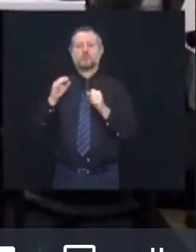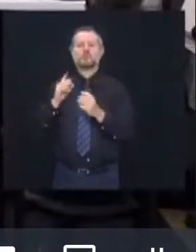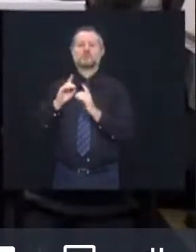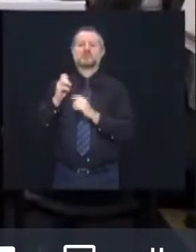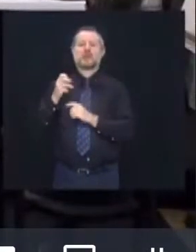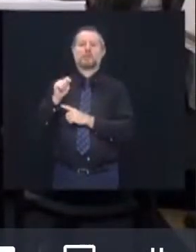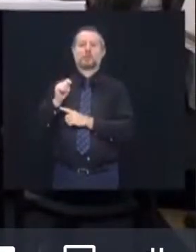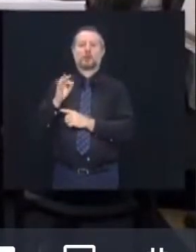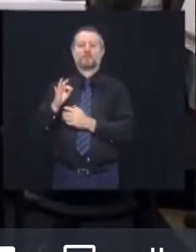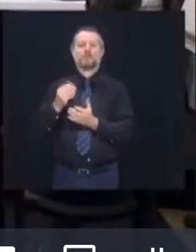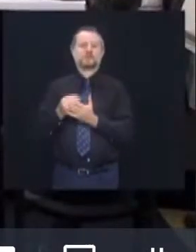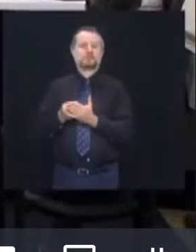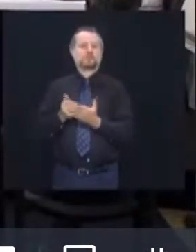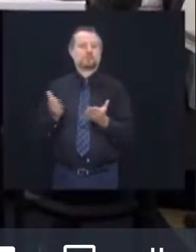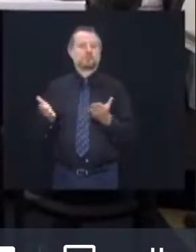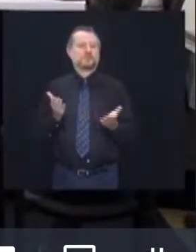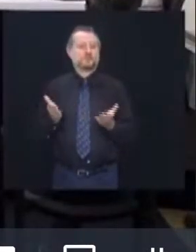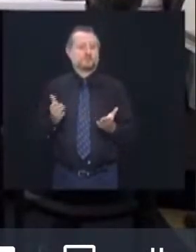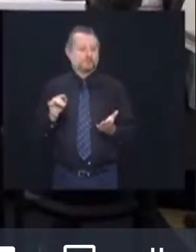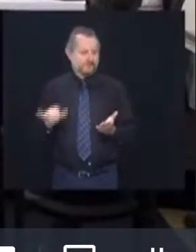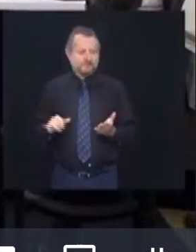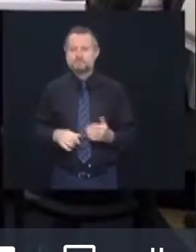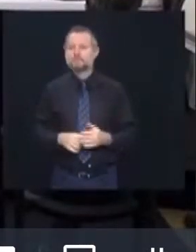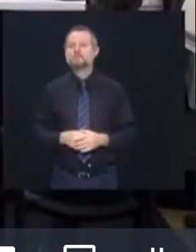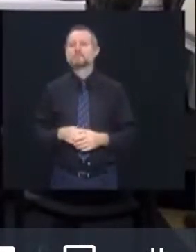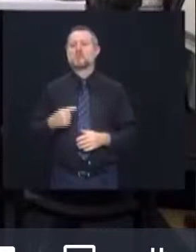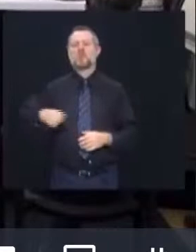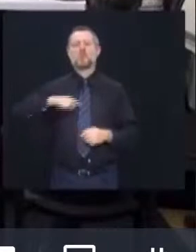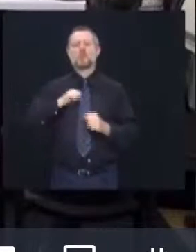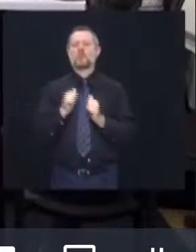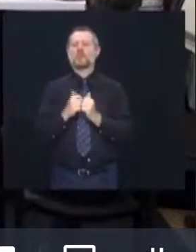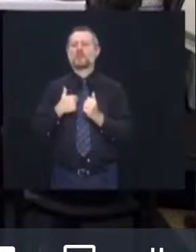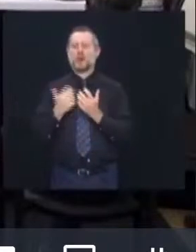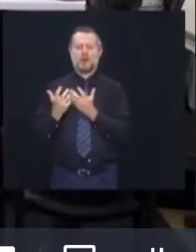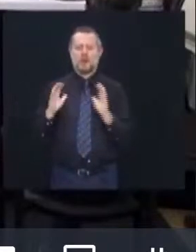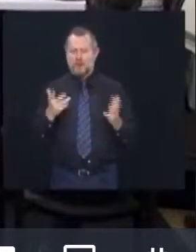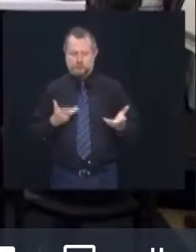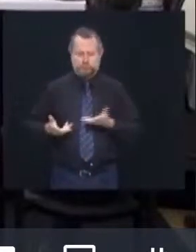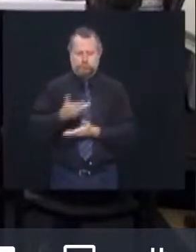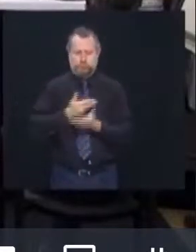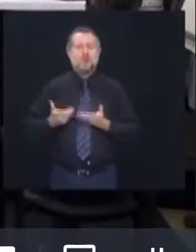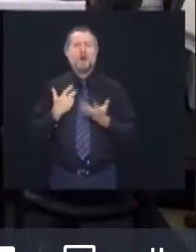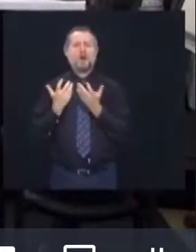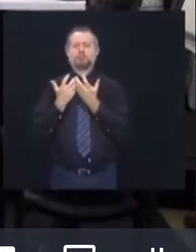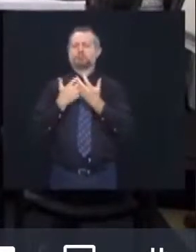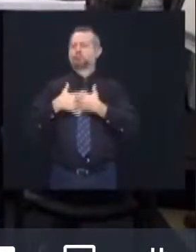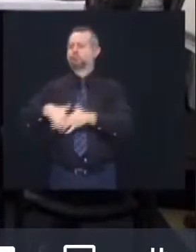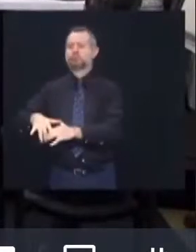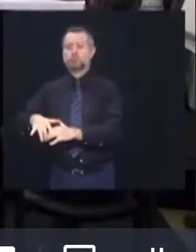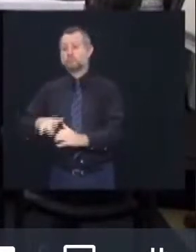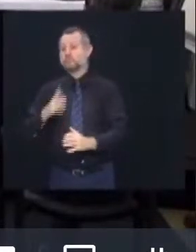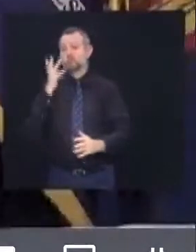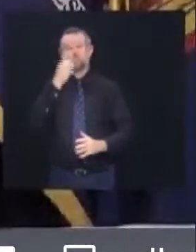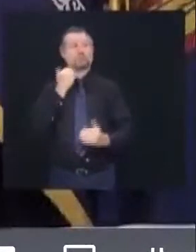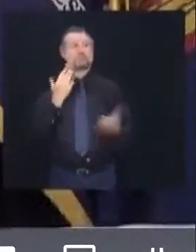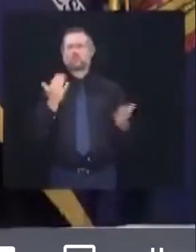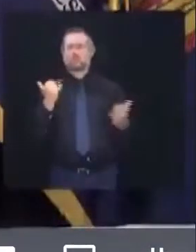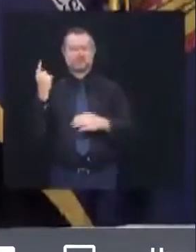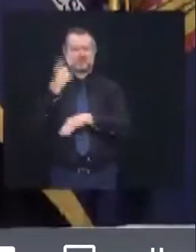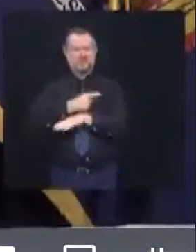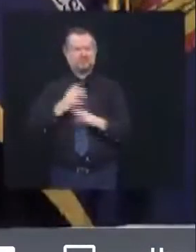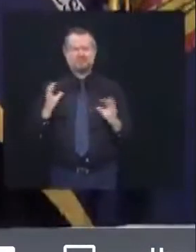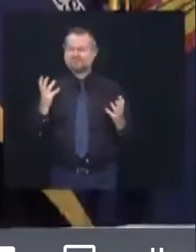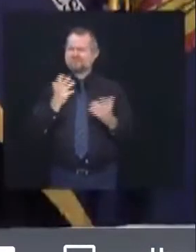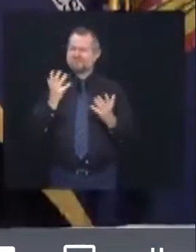us in the chamber, coordinating COVID activities. It is a beautiful fall day today in New